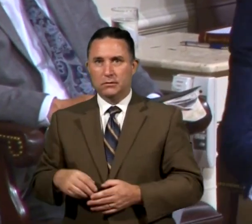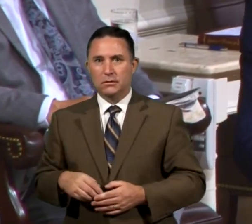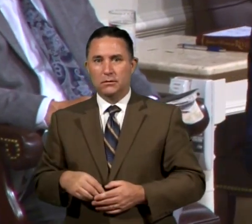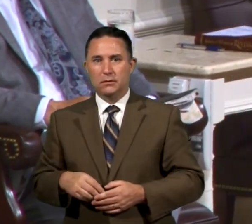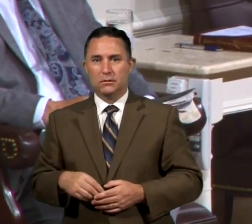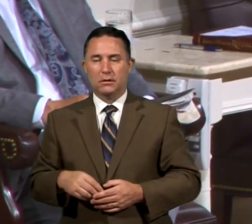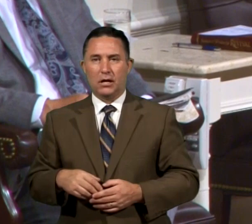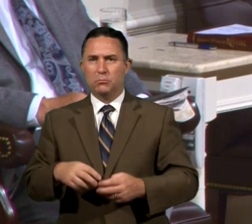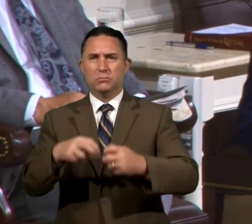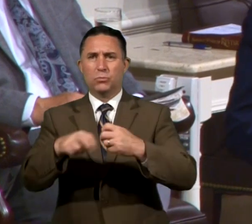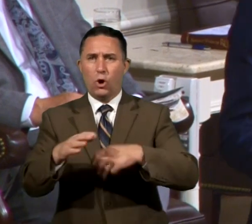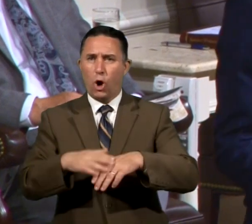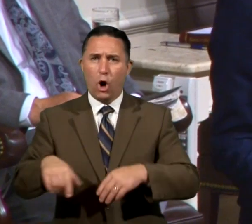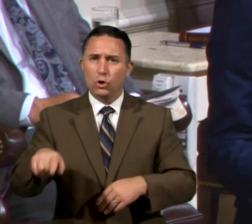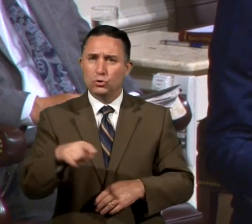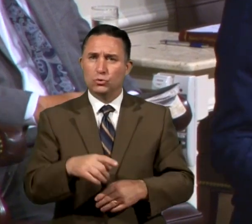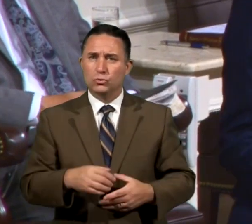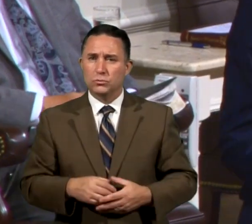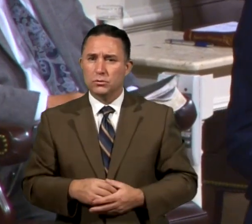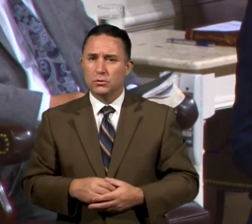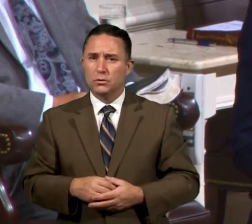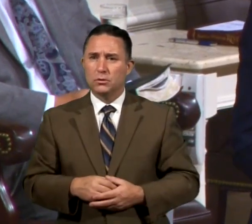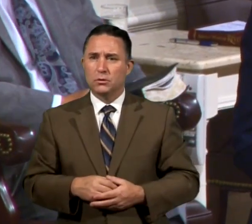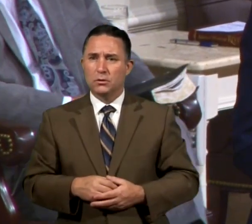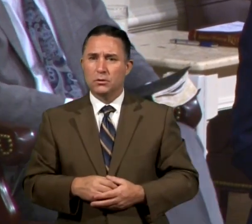I won't be harsh on you.